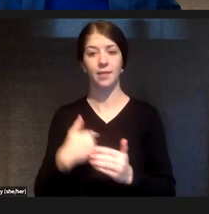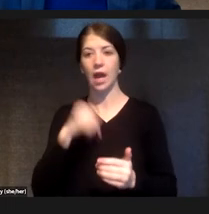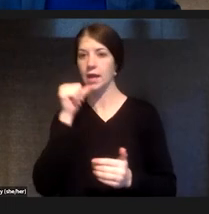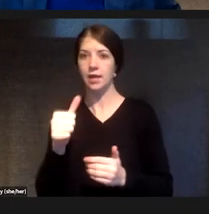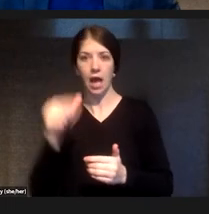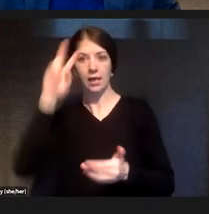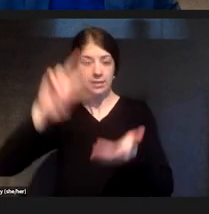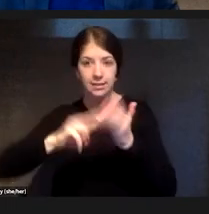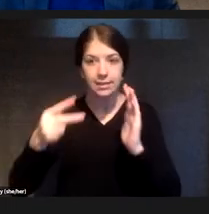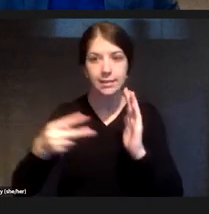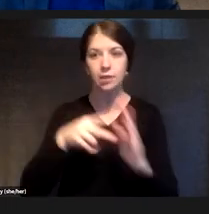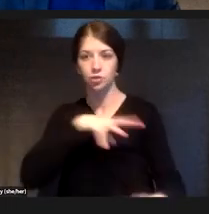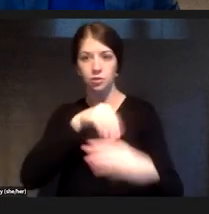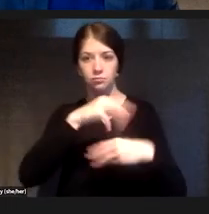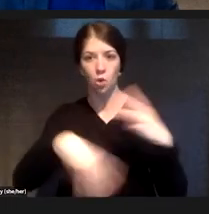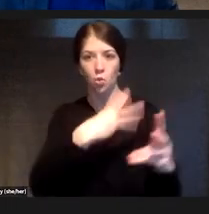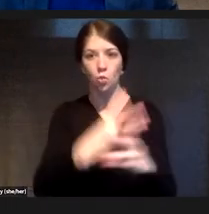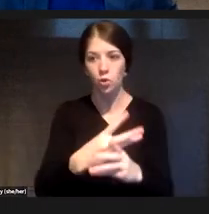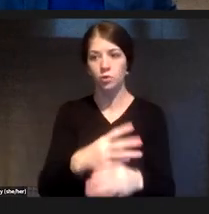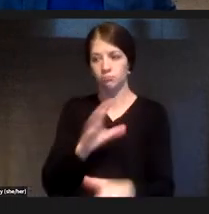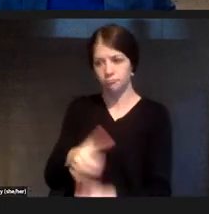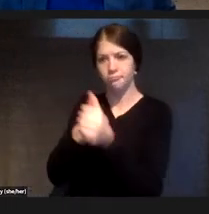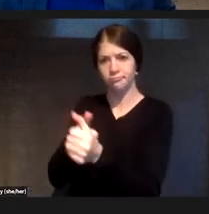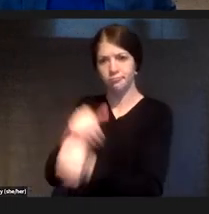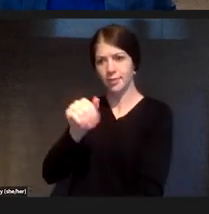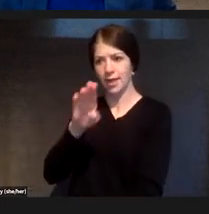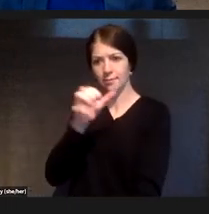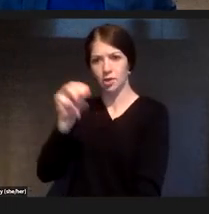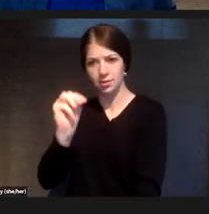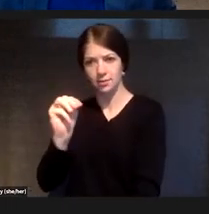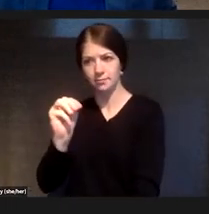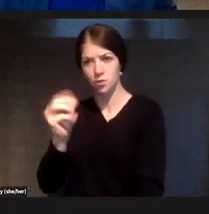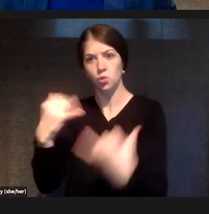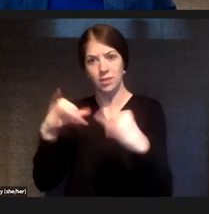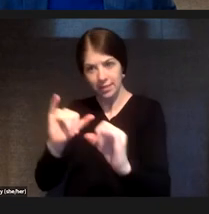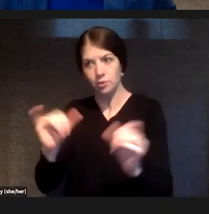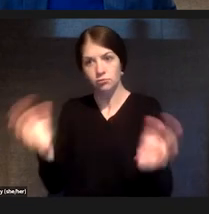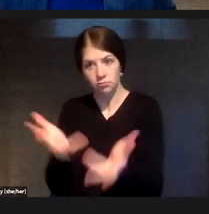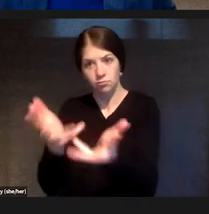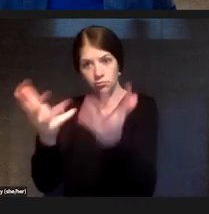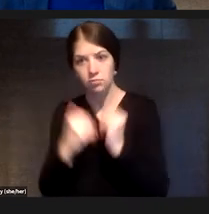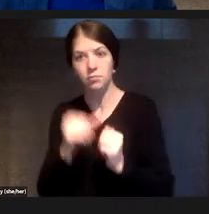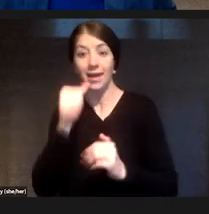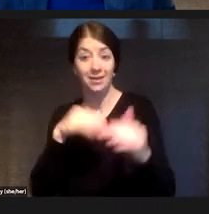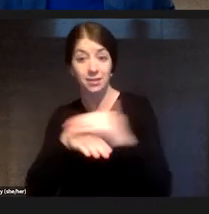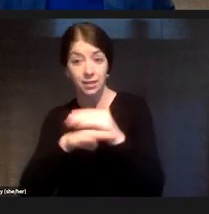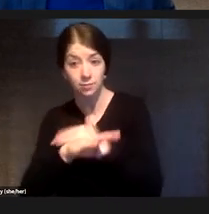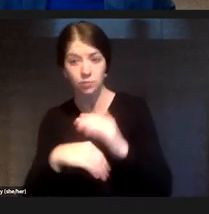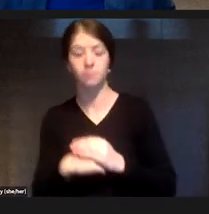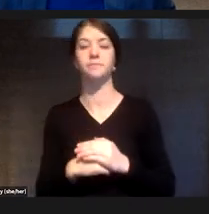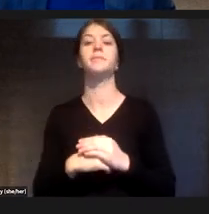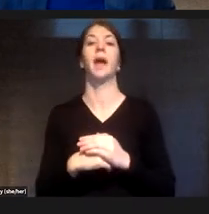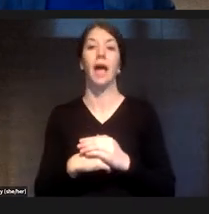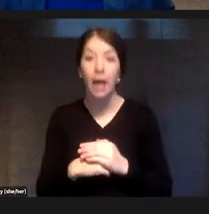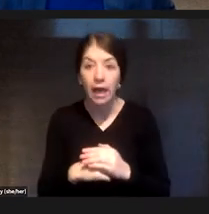to the ableism that still created this inaccessible world. But it wasn't until I then saw that for myself that